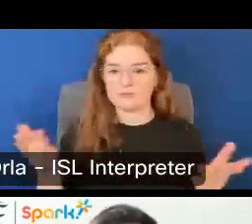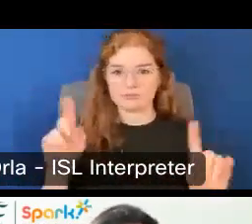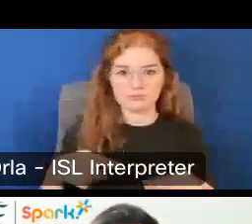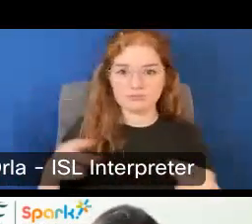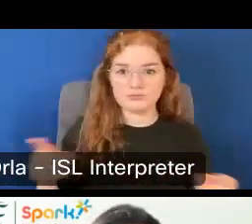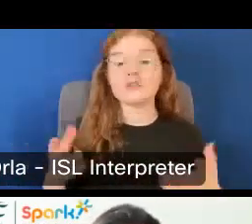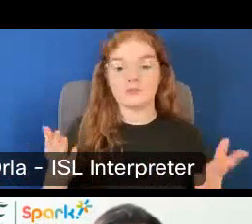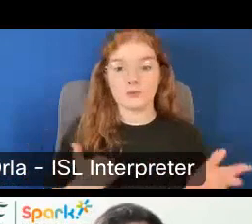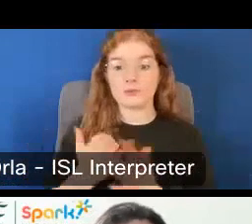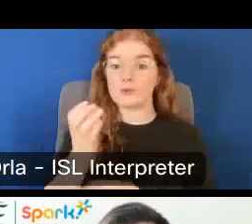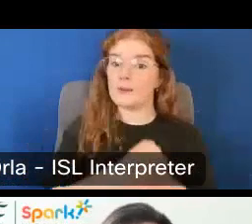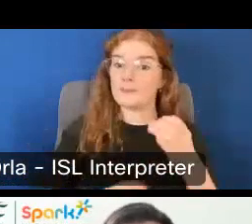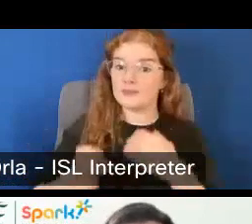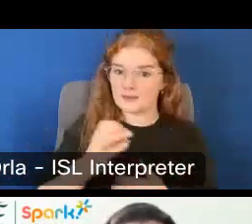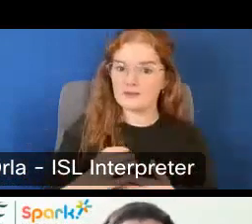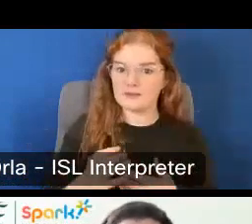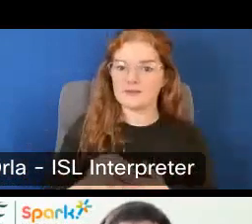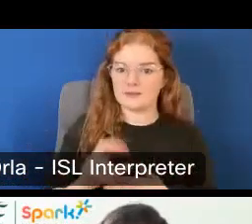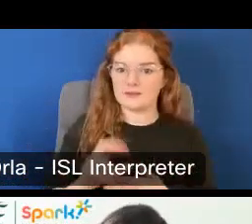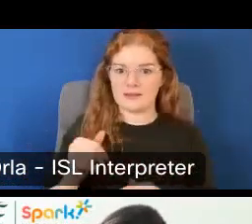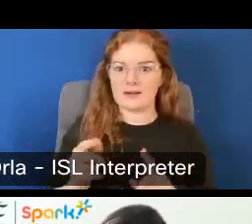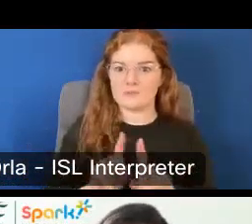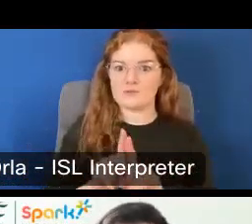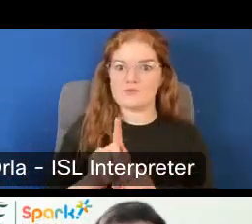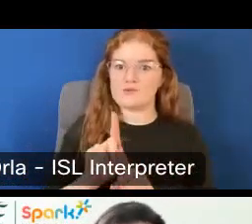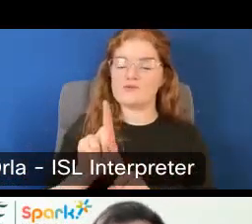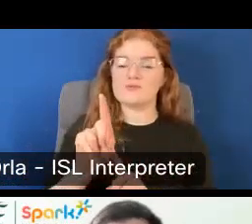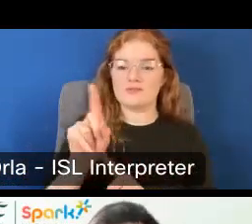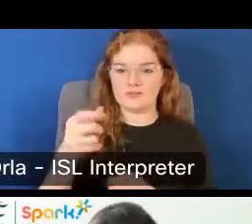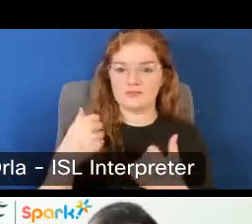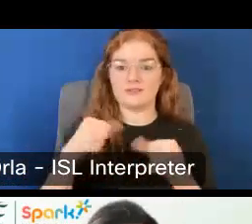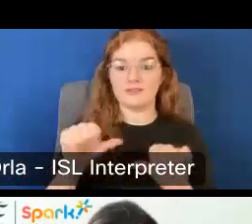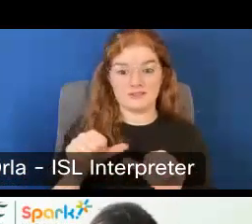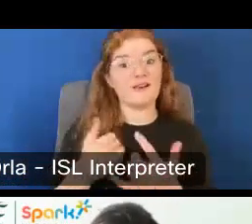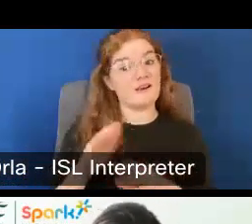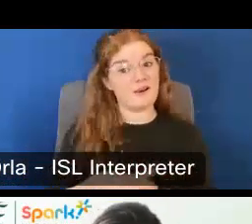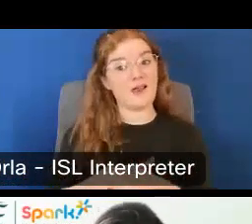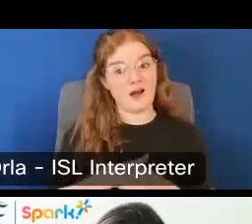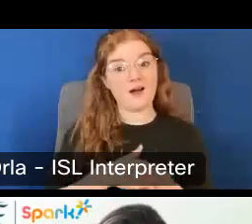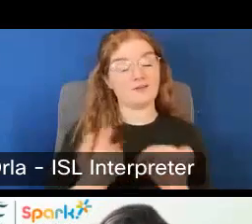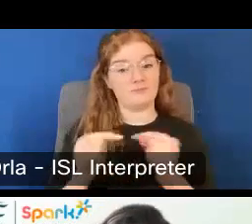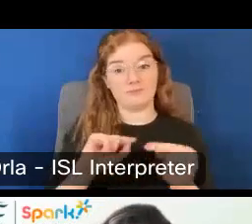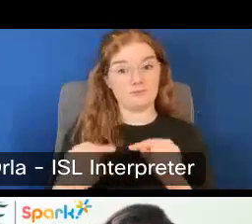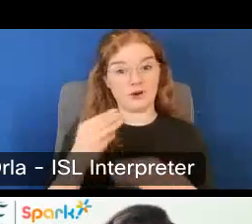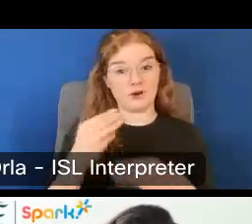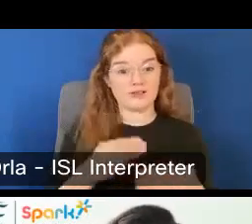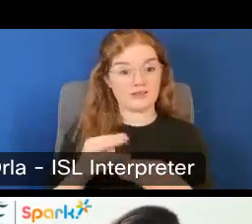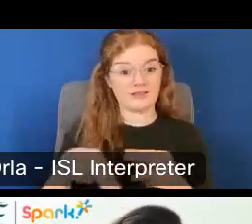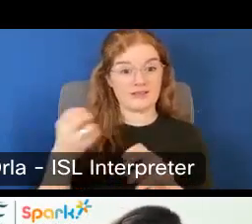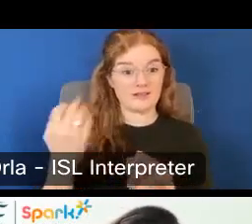this empathy building, they were able to eventually, through a long, arduous process, so next slide, please,